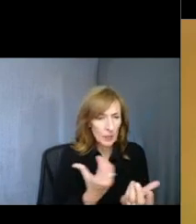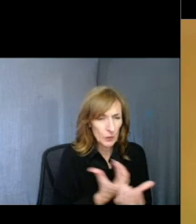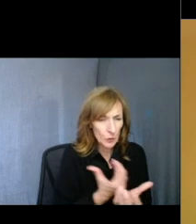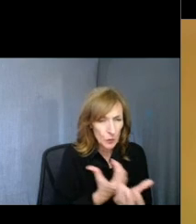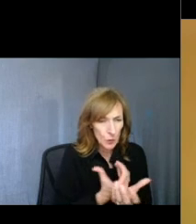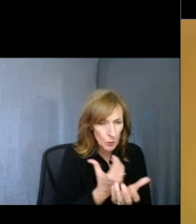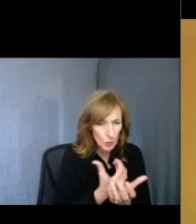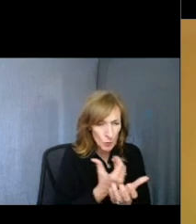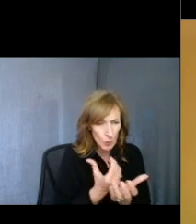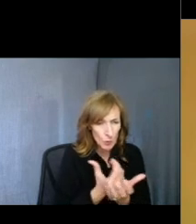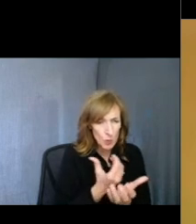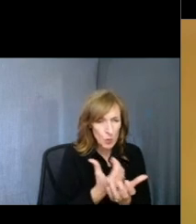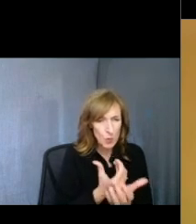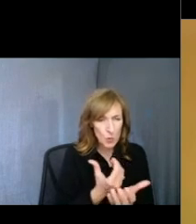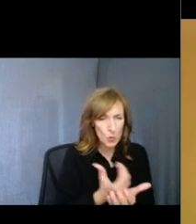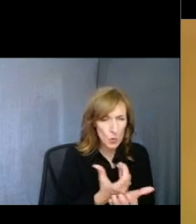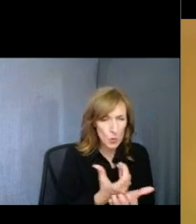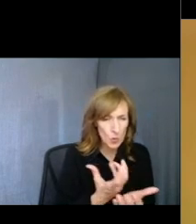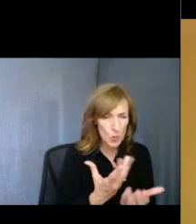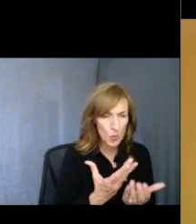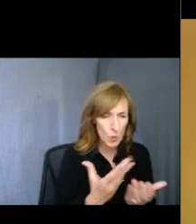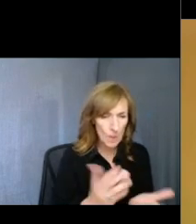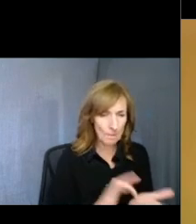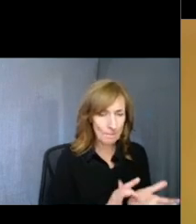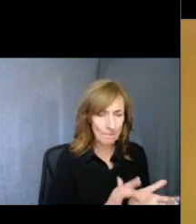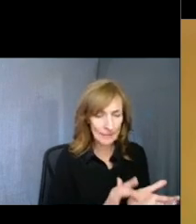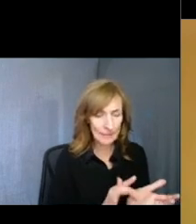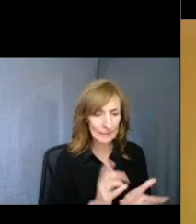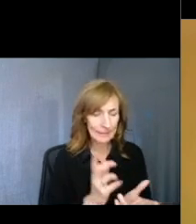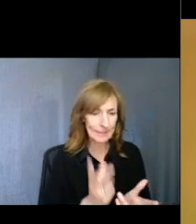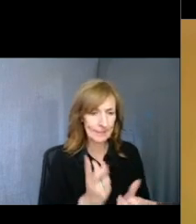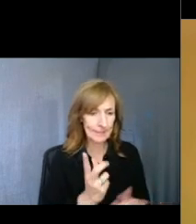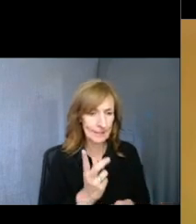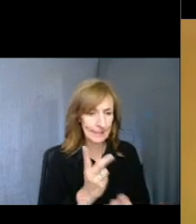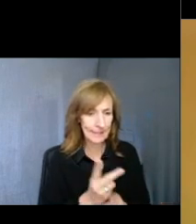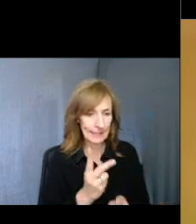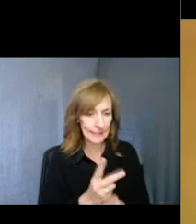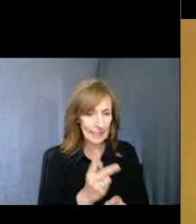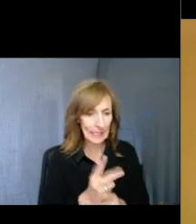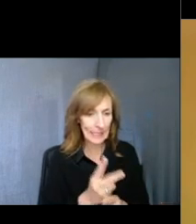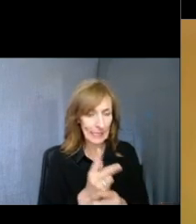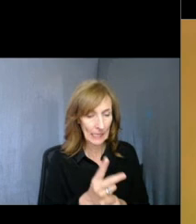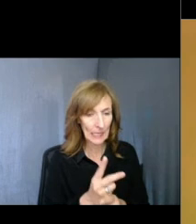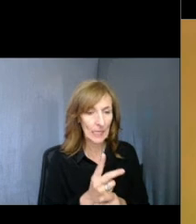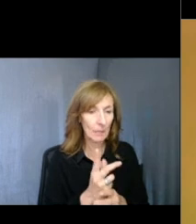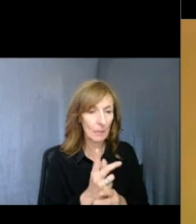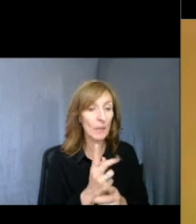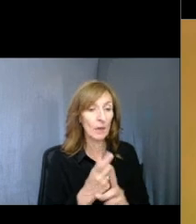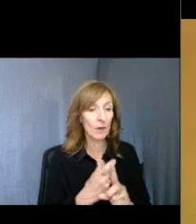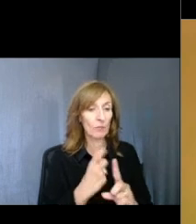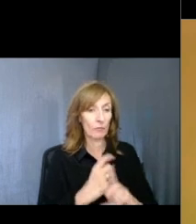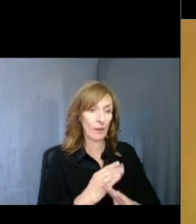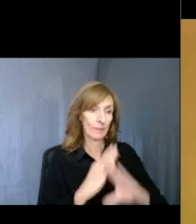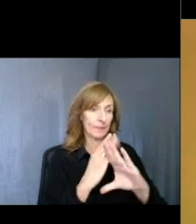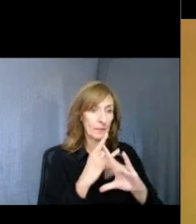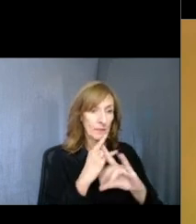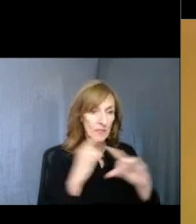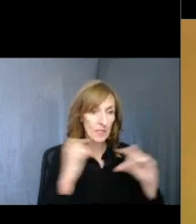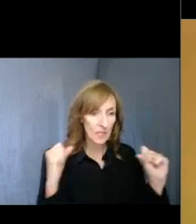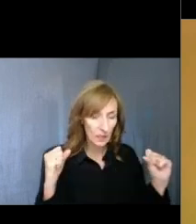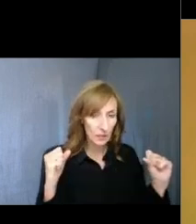in maintaining good hydration, because typically these guys get, right, they just get kind of dehydrated. There